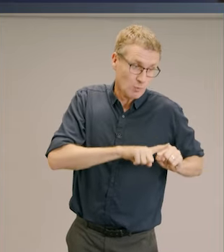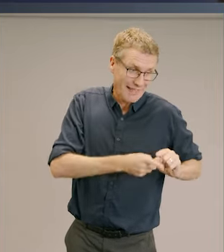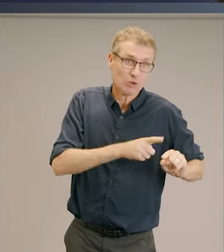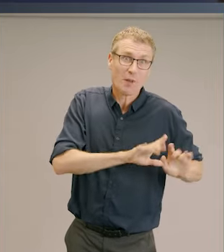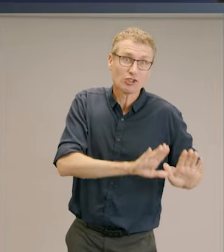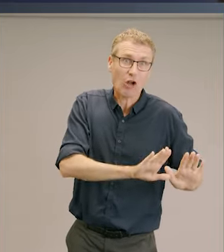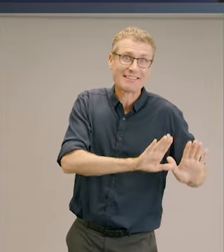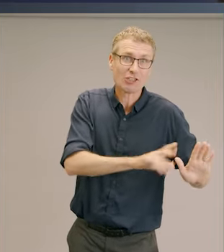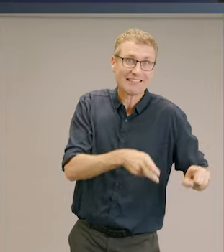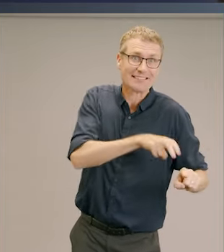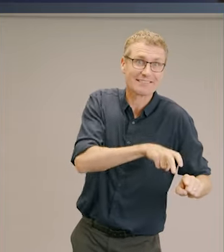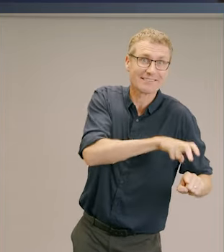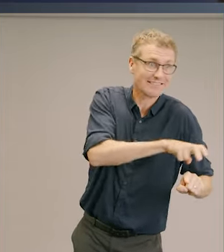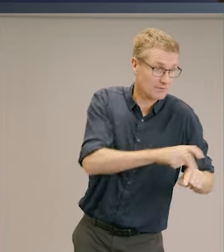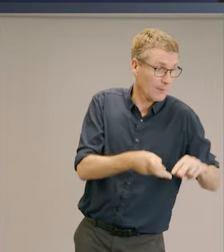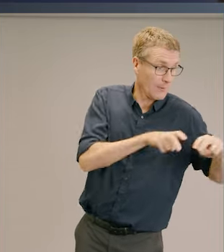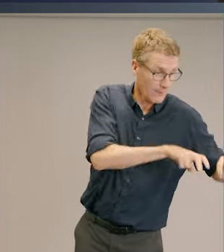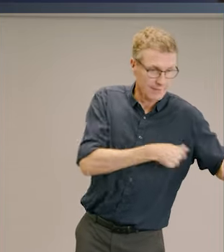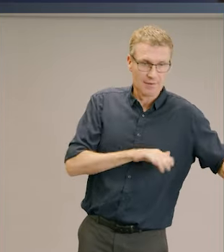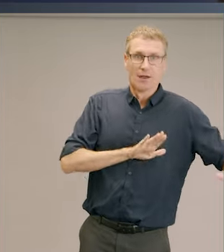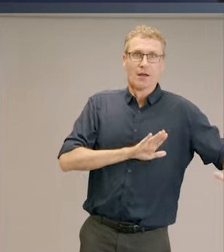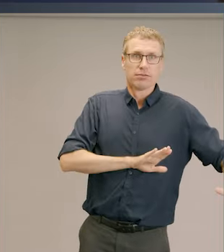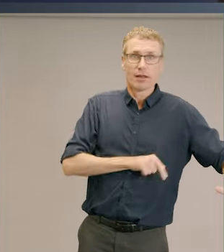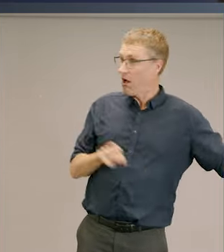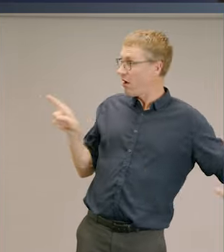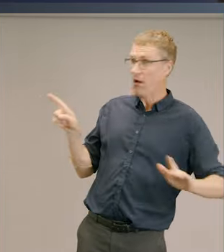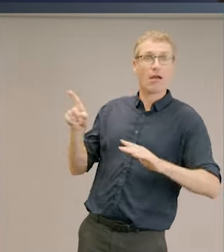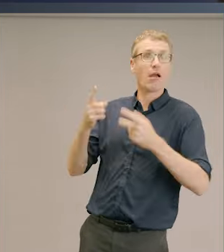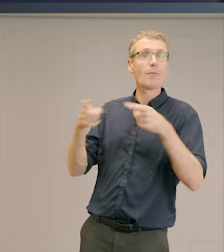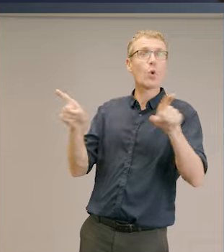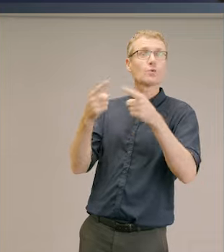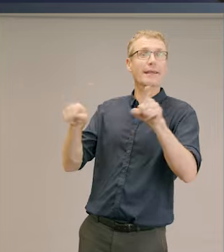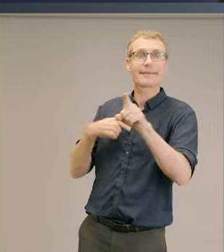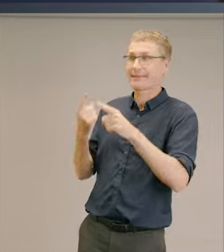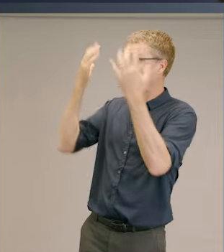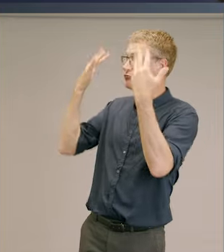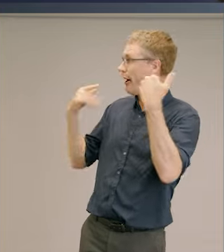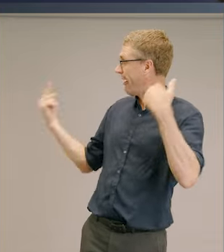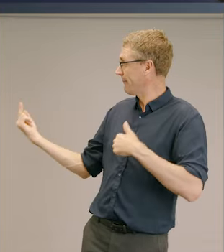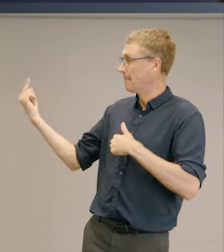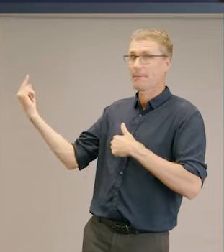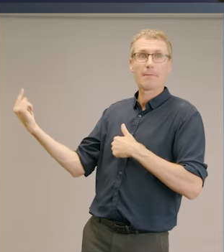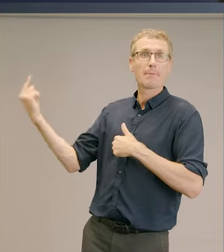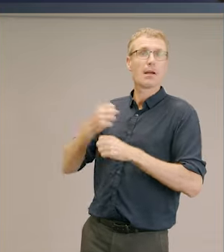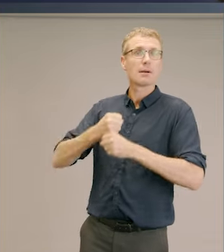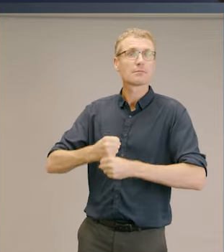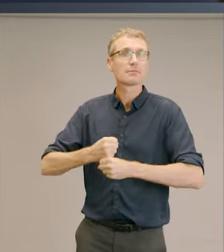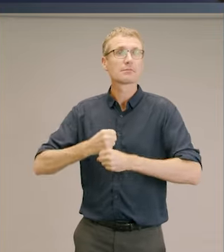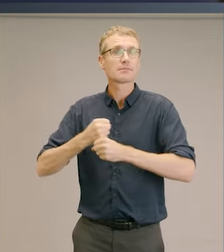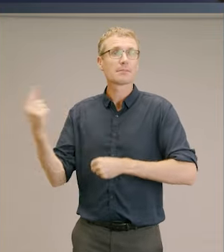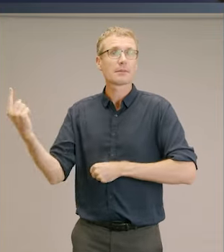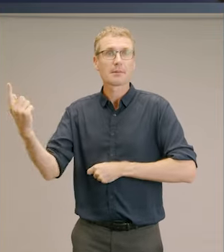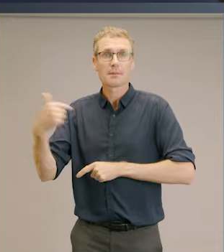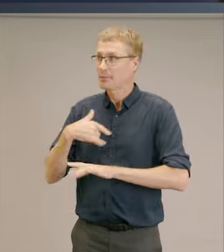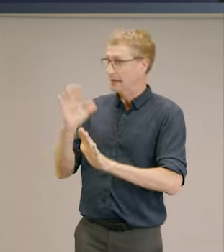everybody to get to our seats. And the music started, the bride entered, it was all very lovely. And in the moment of silence, Luke decided to start